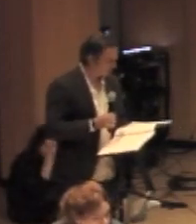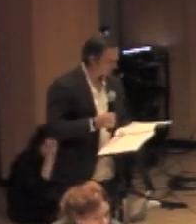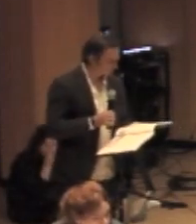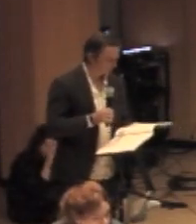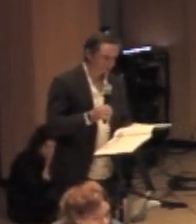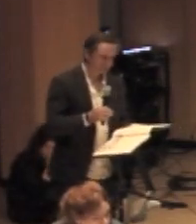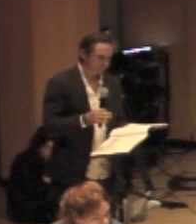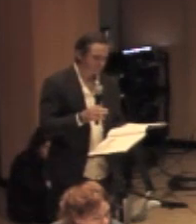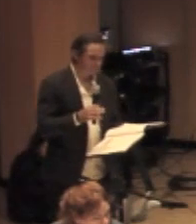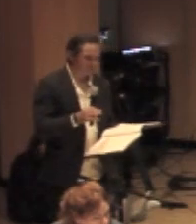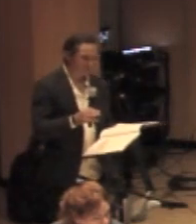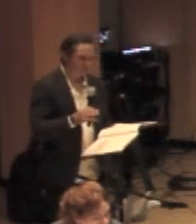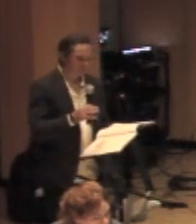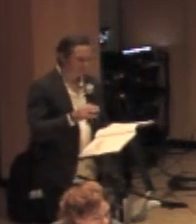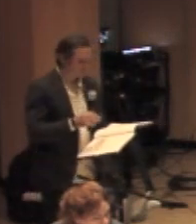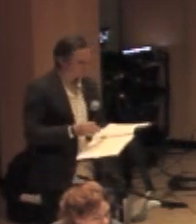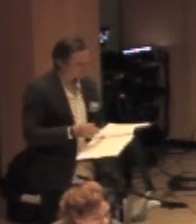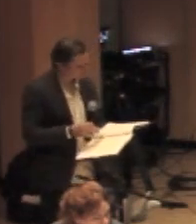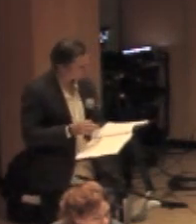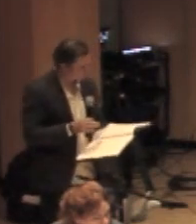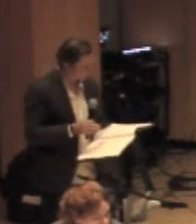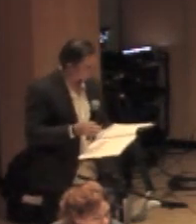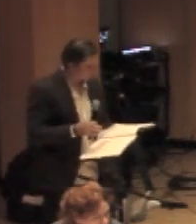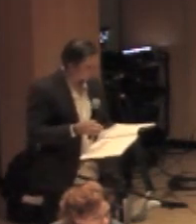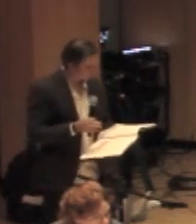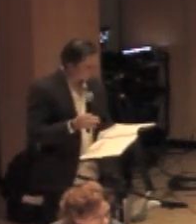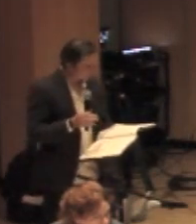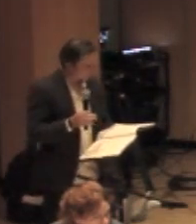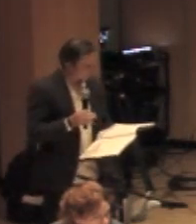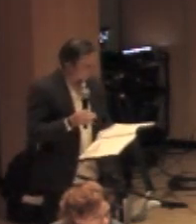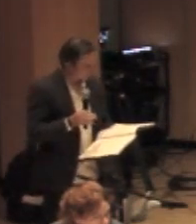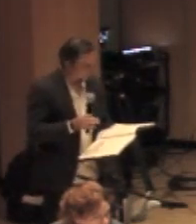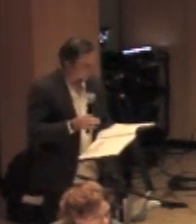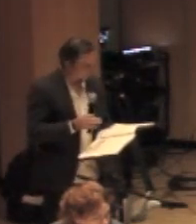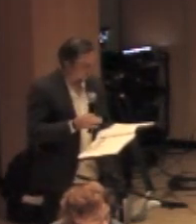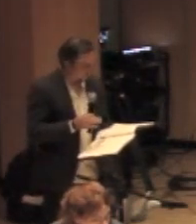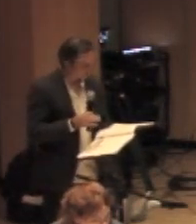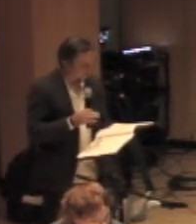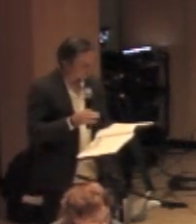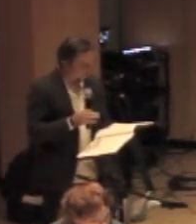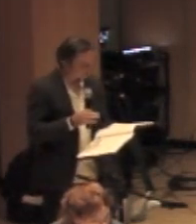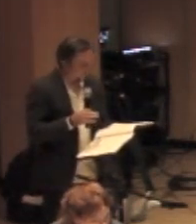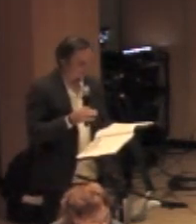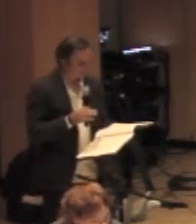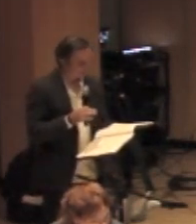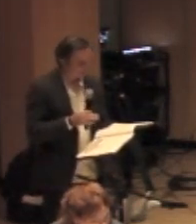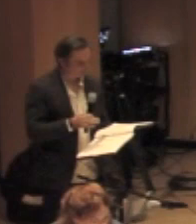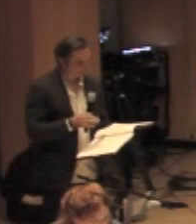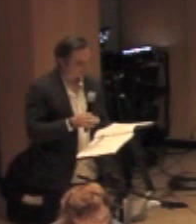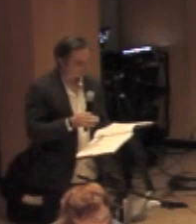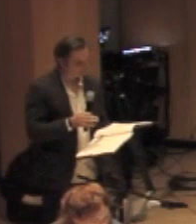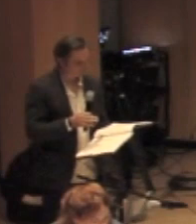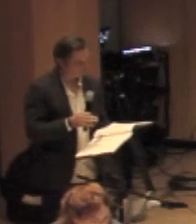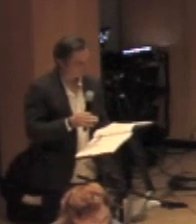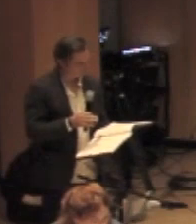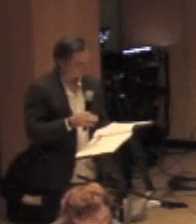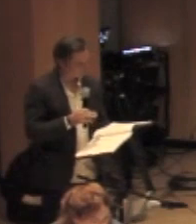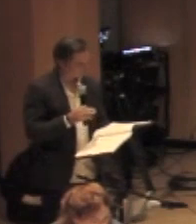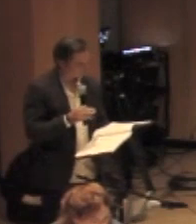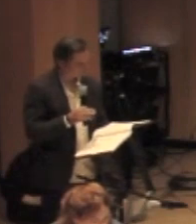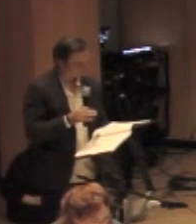do you know yeah I was I was standing there and I was thinking that I didn't feel